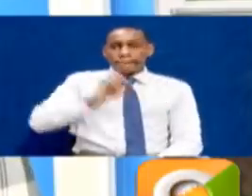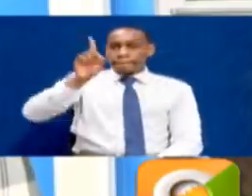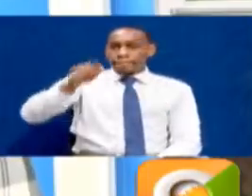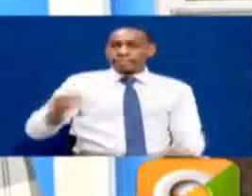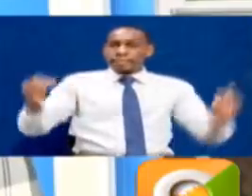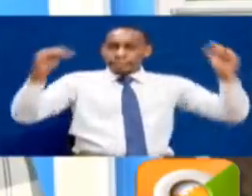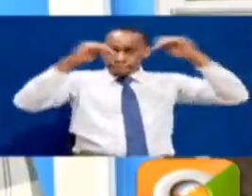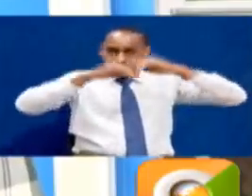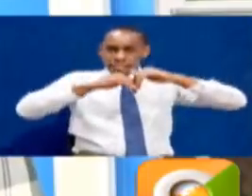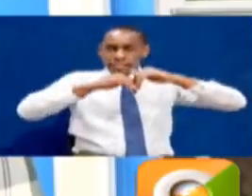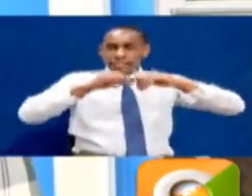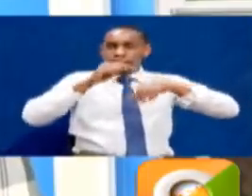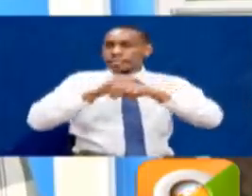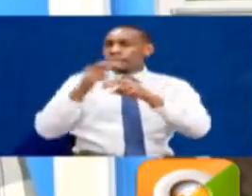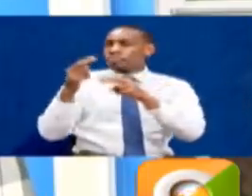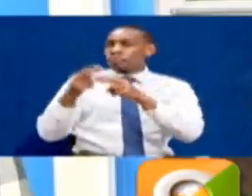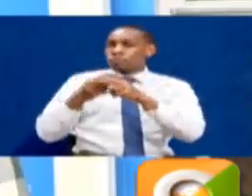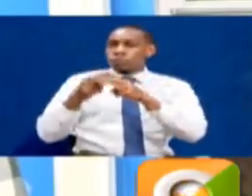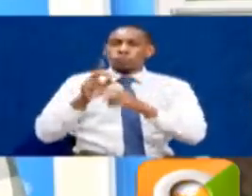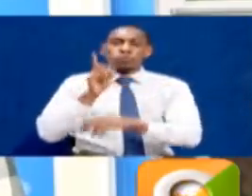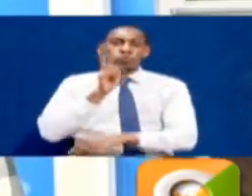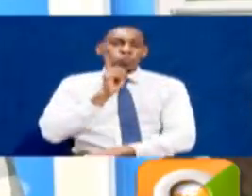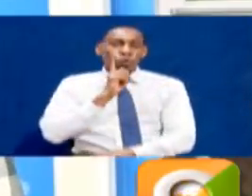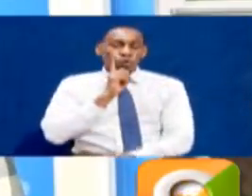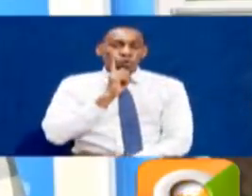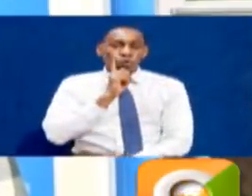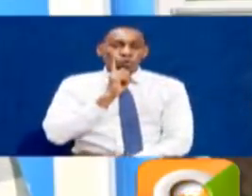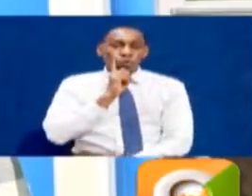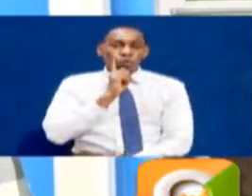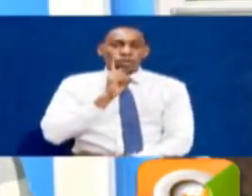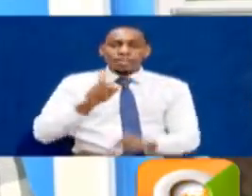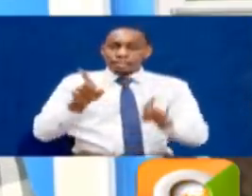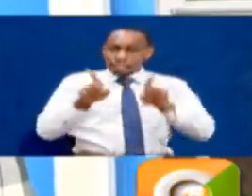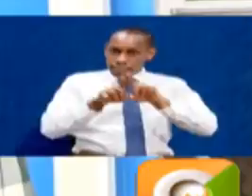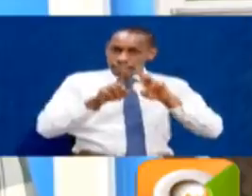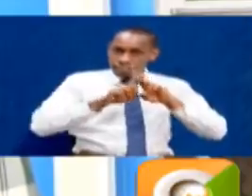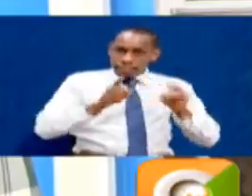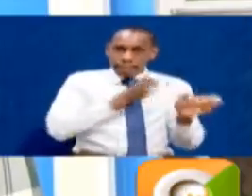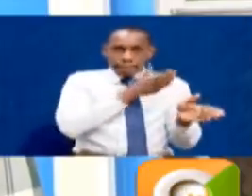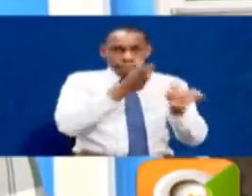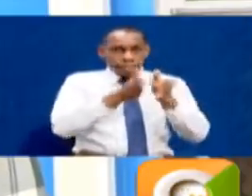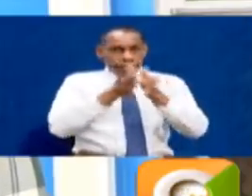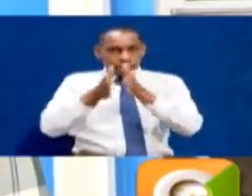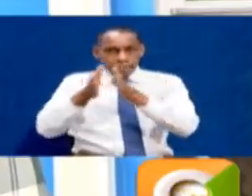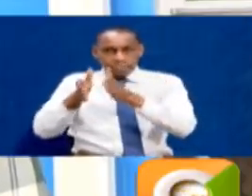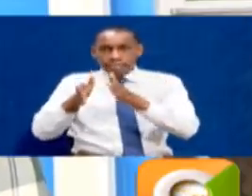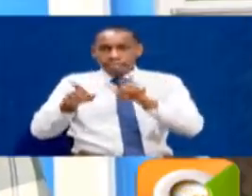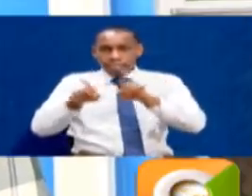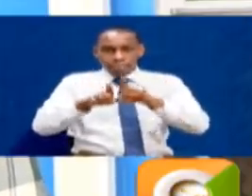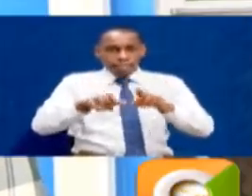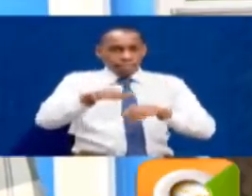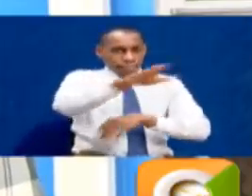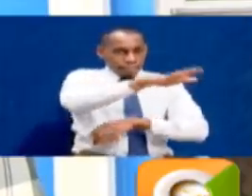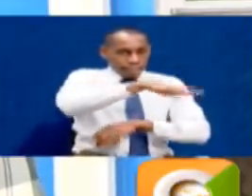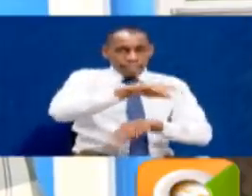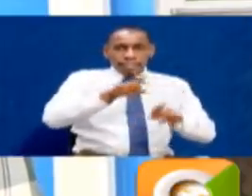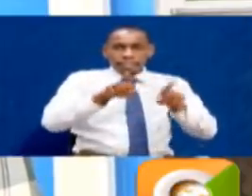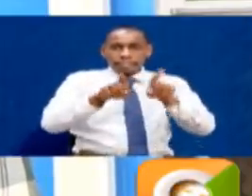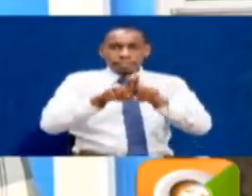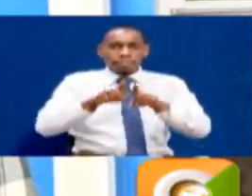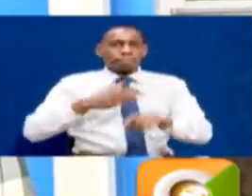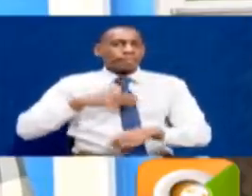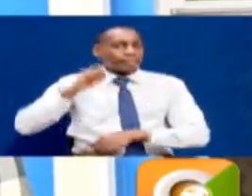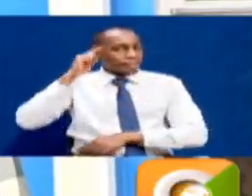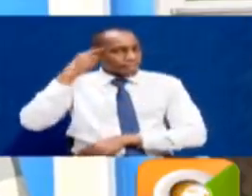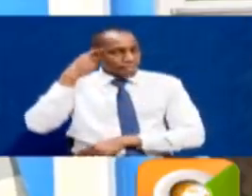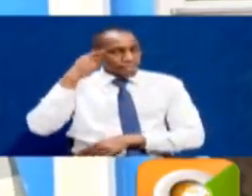meet as soon as tomorrow and start planning for those facilities. And I think the